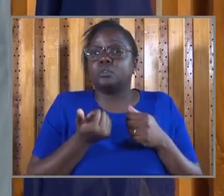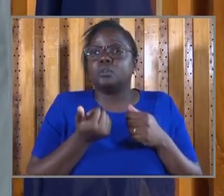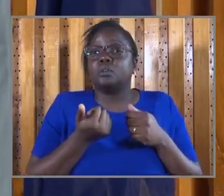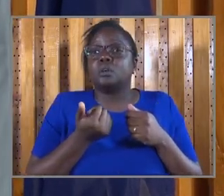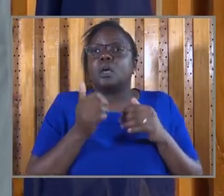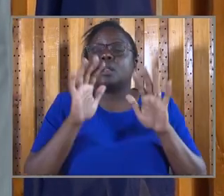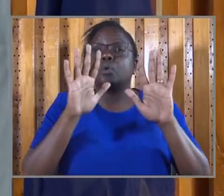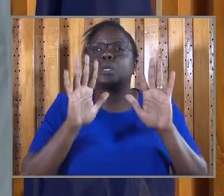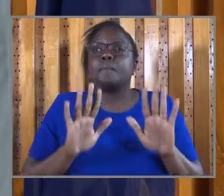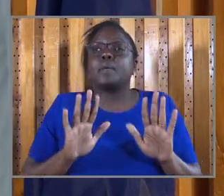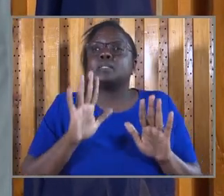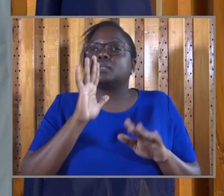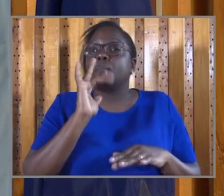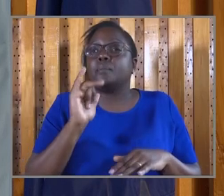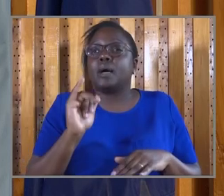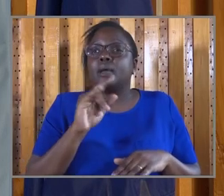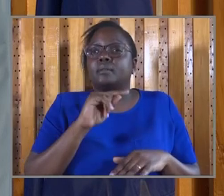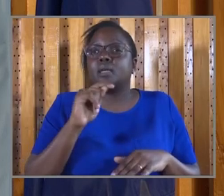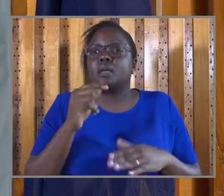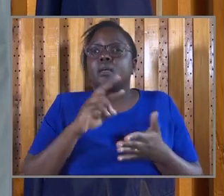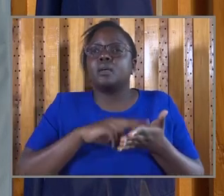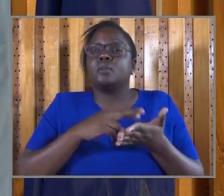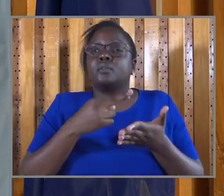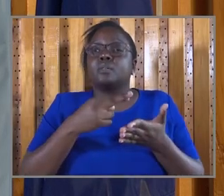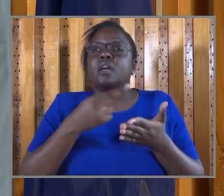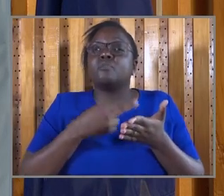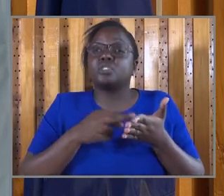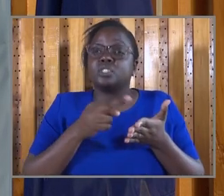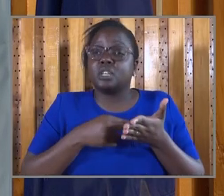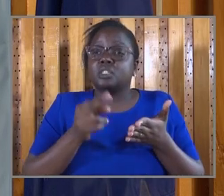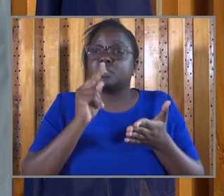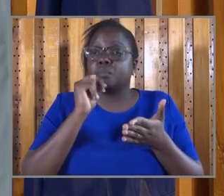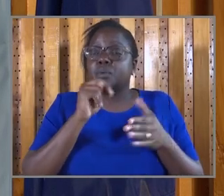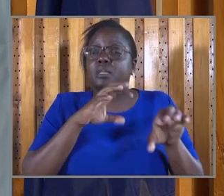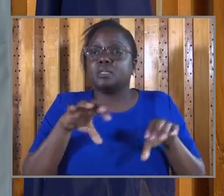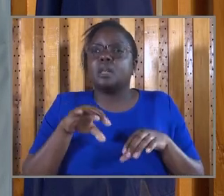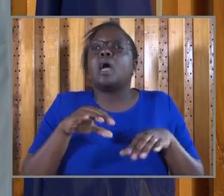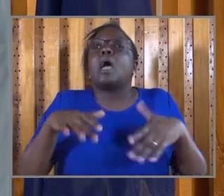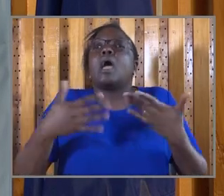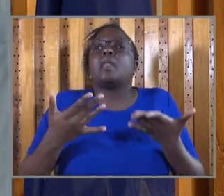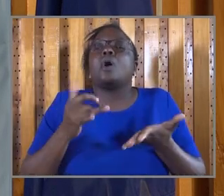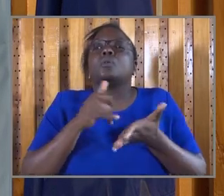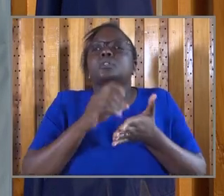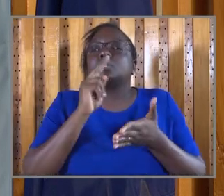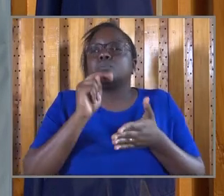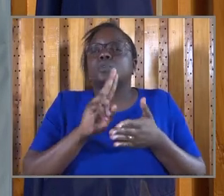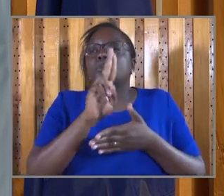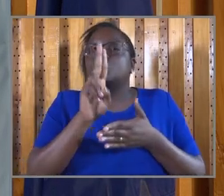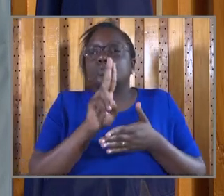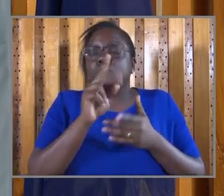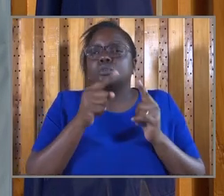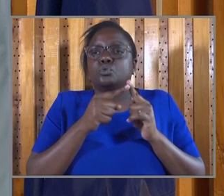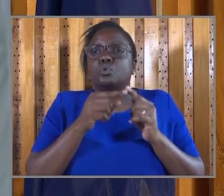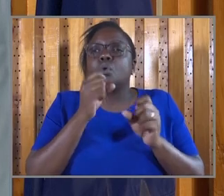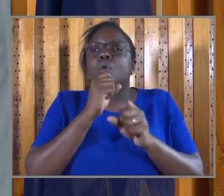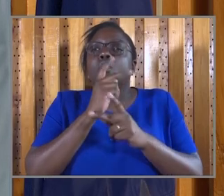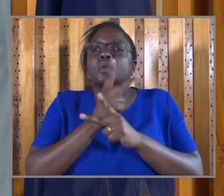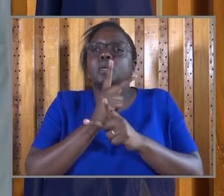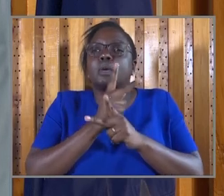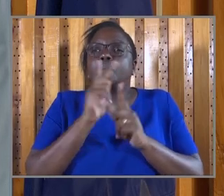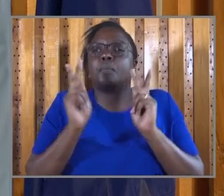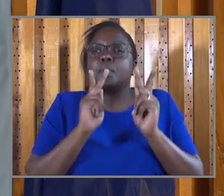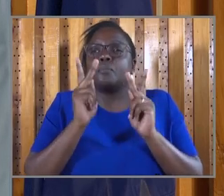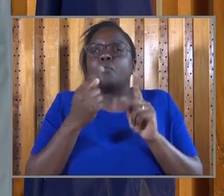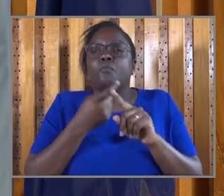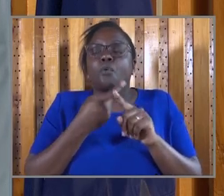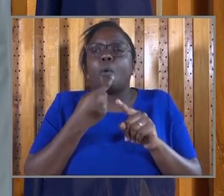amazed by the research that's being done and how that is being used to make sure people are kept out of harm's